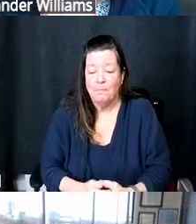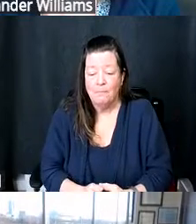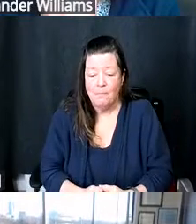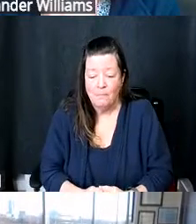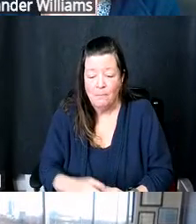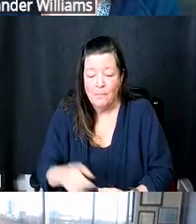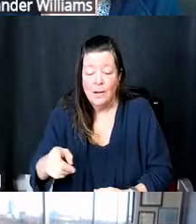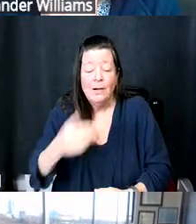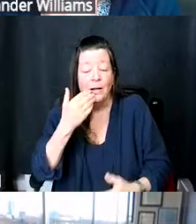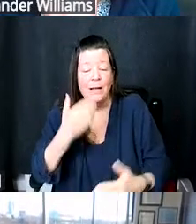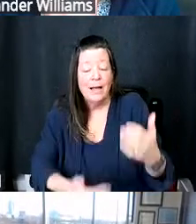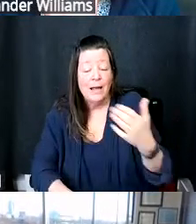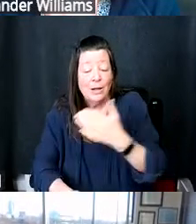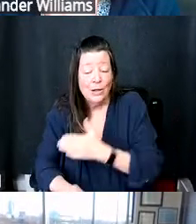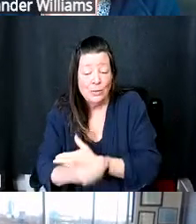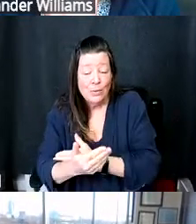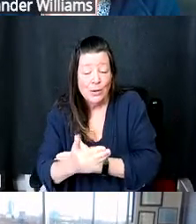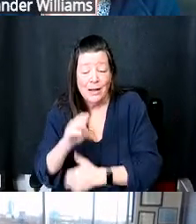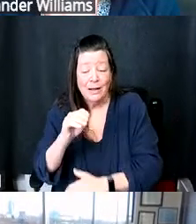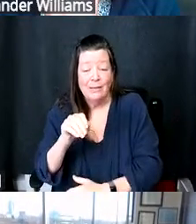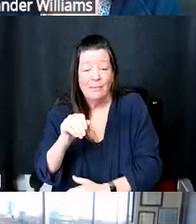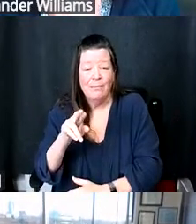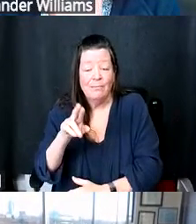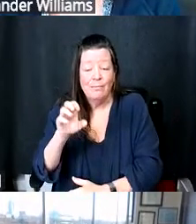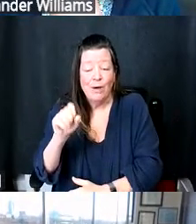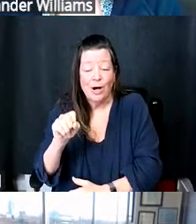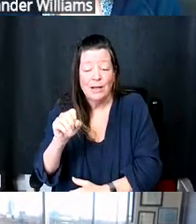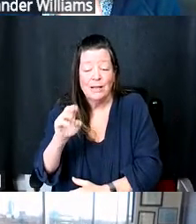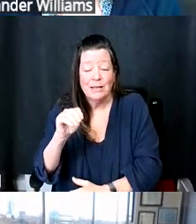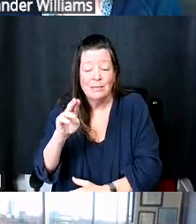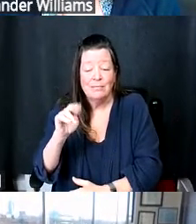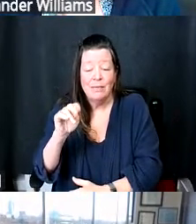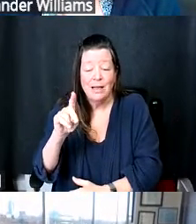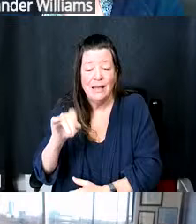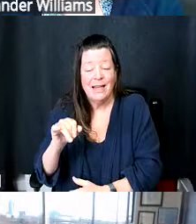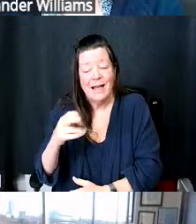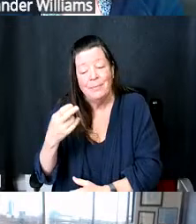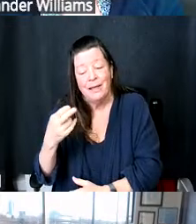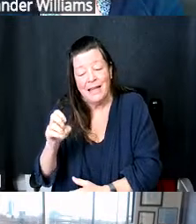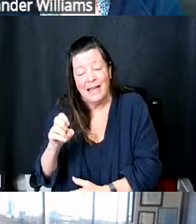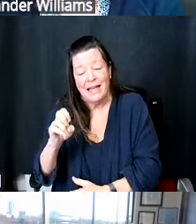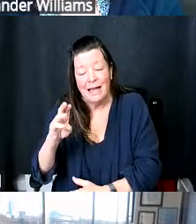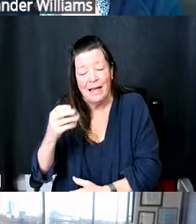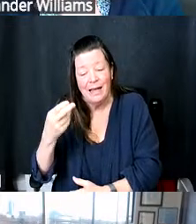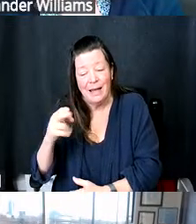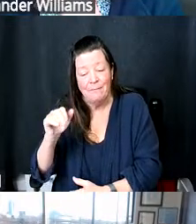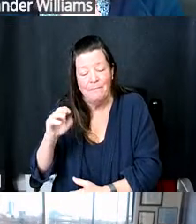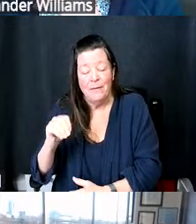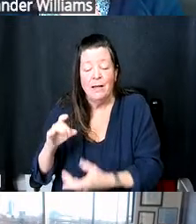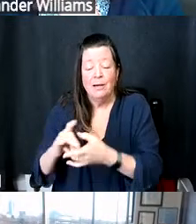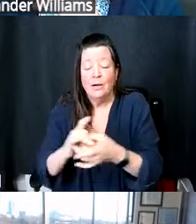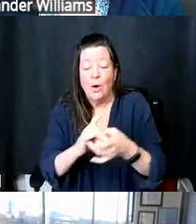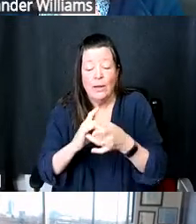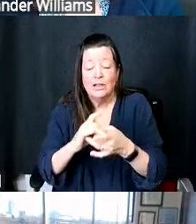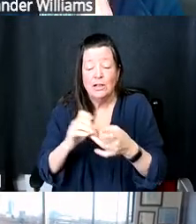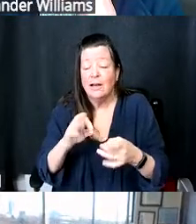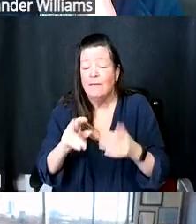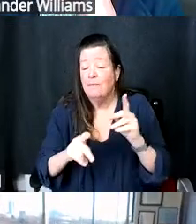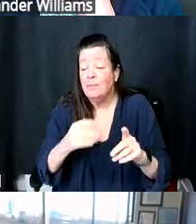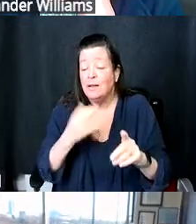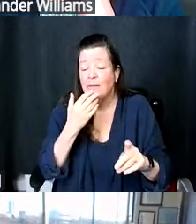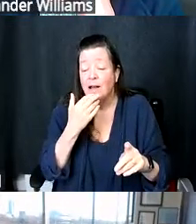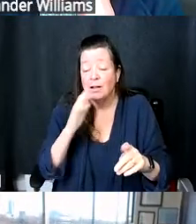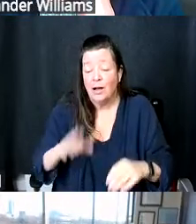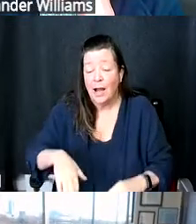Okay, good morning, everybody. I'm Marcus Mundy. He, him, his pronouns. I'm with the Coalition of Communities of Color. I grew up in